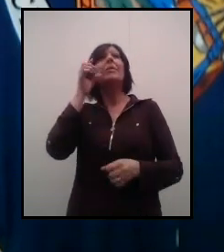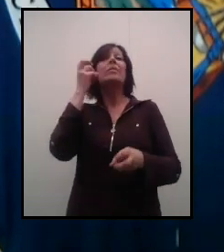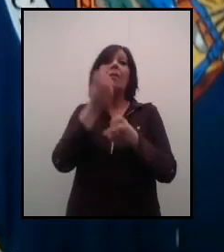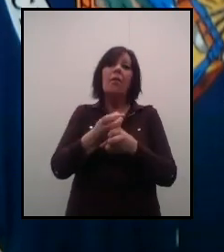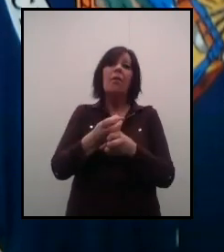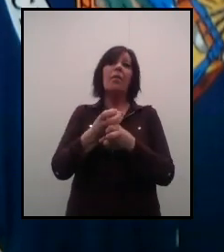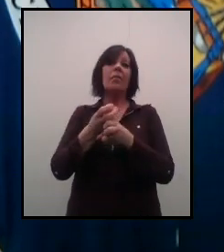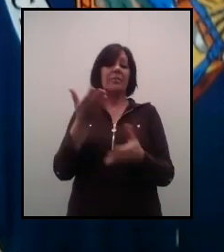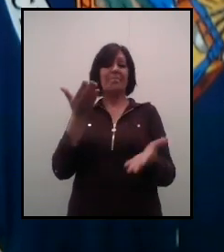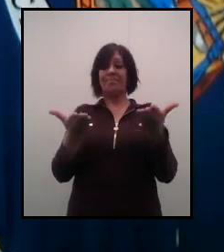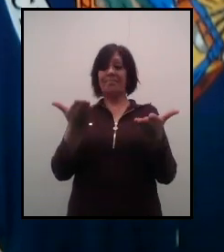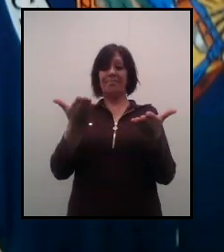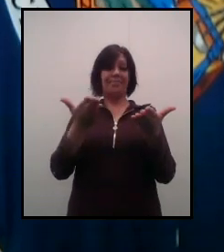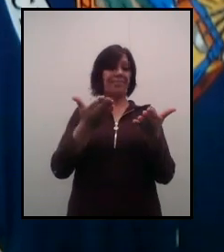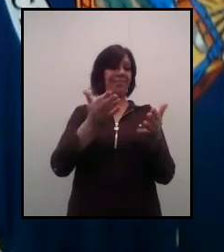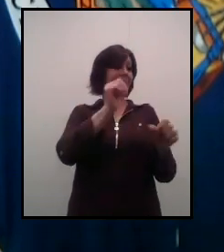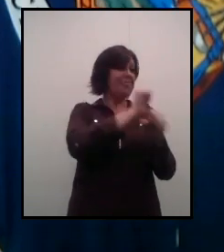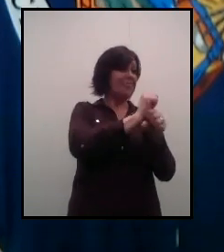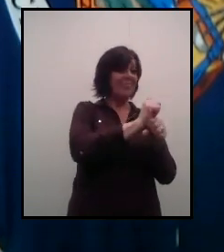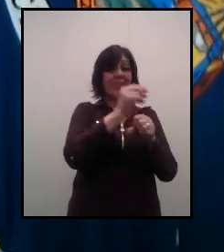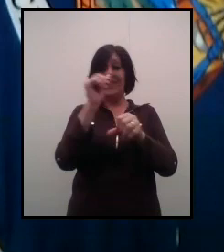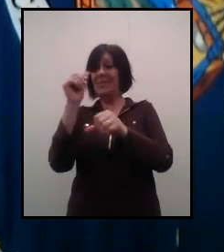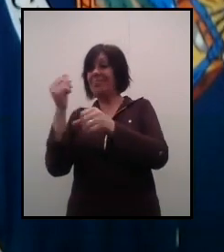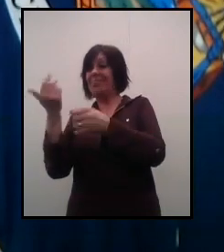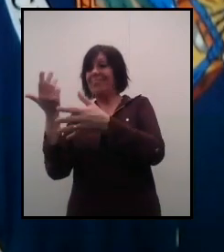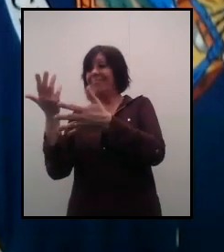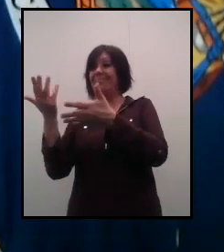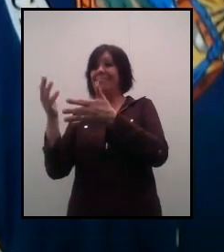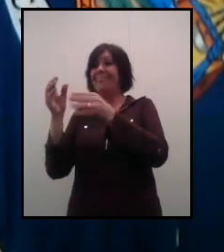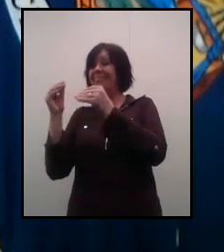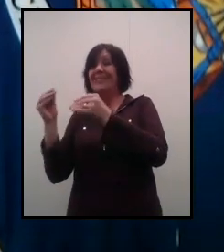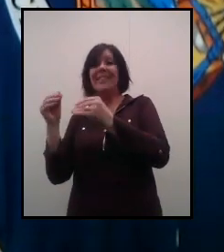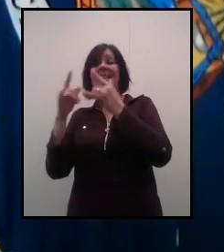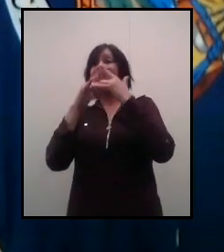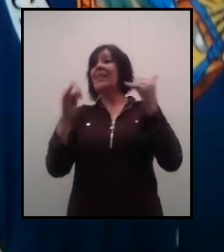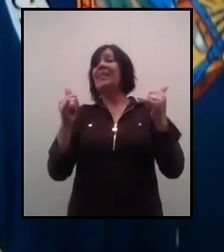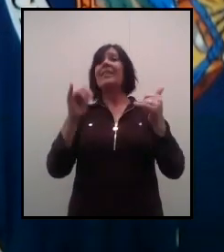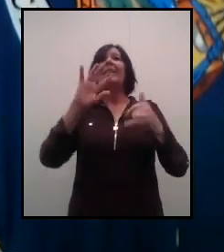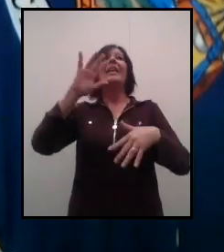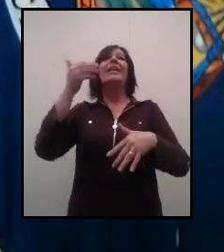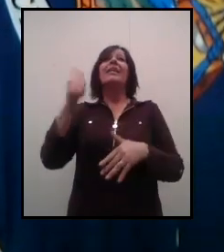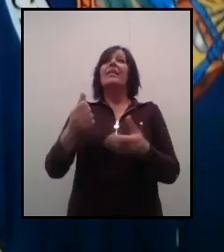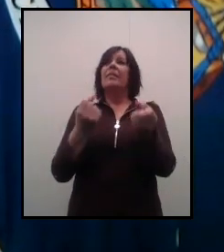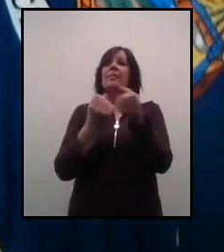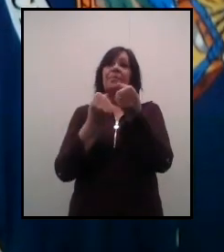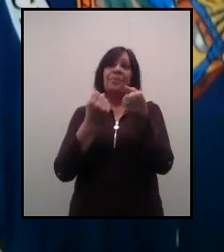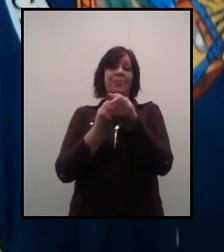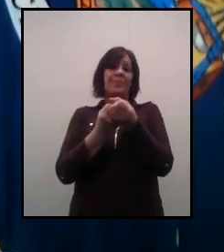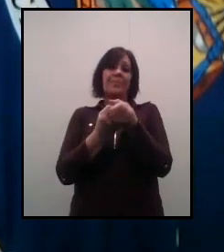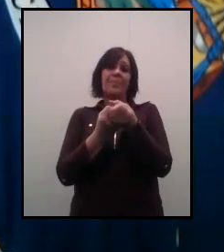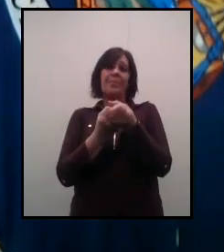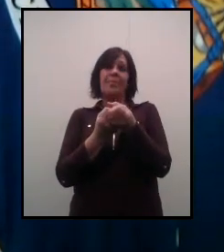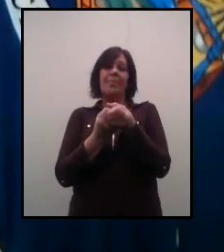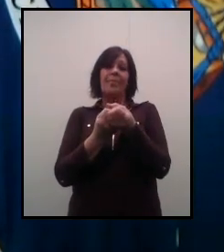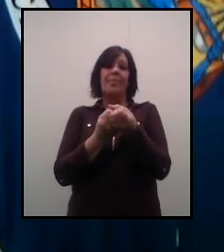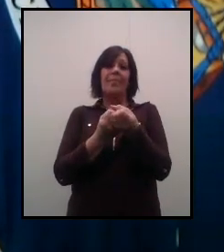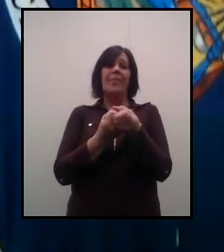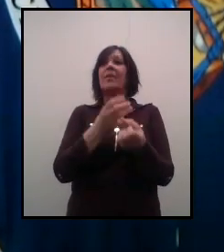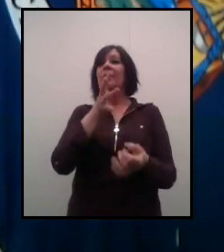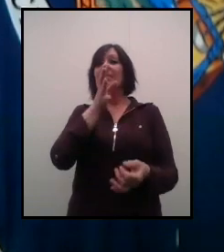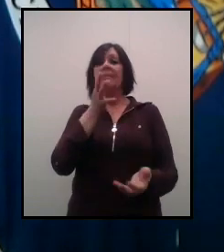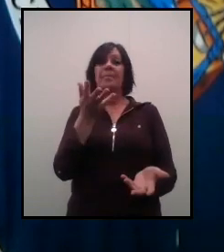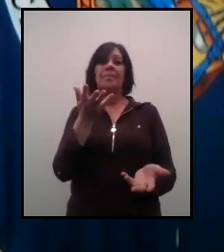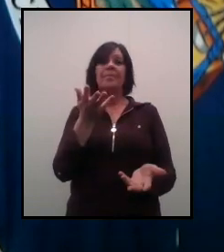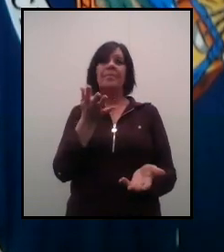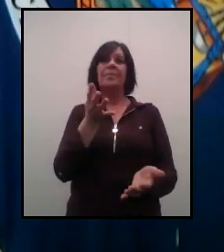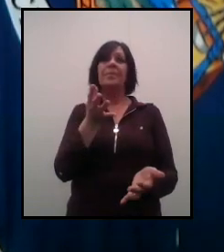a career and a family at the same time. So any support you can get, but talking, and then